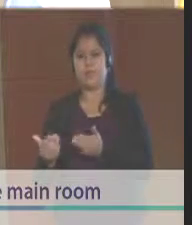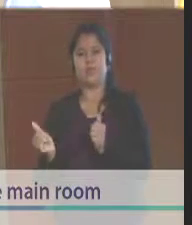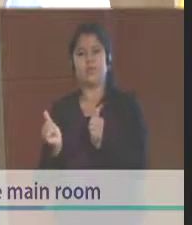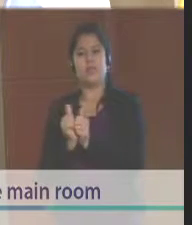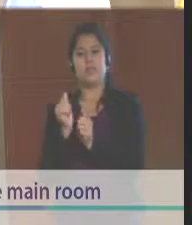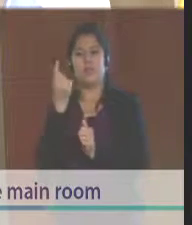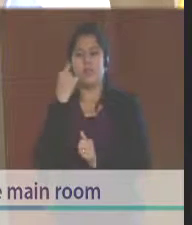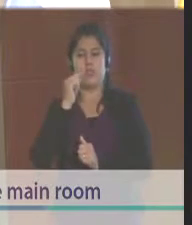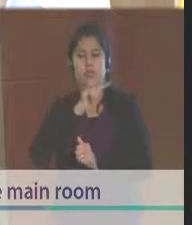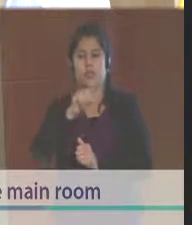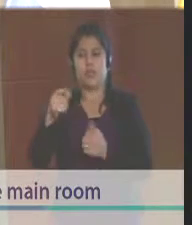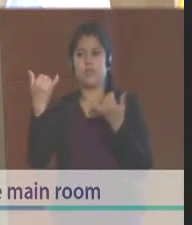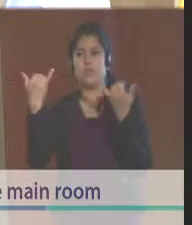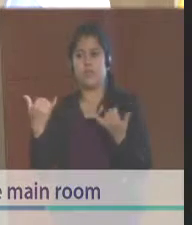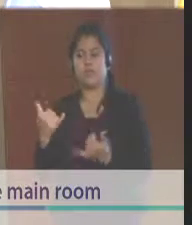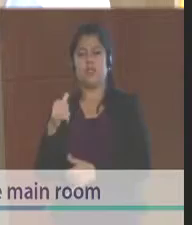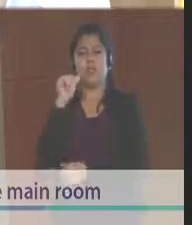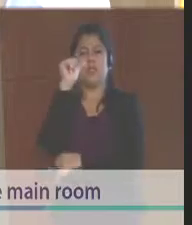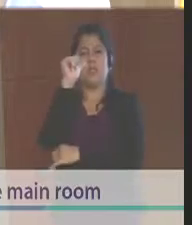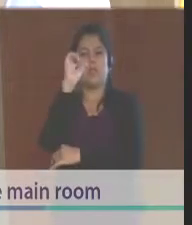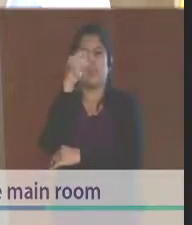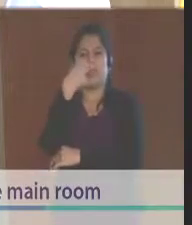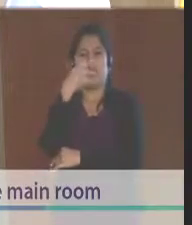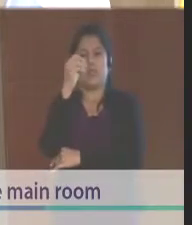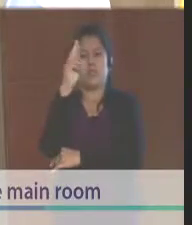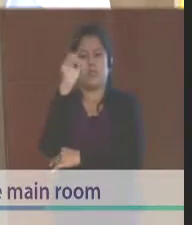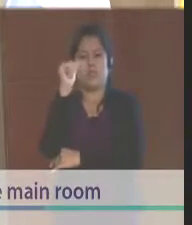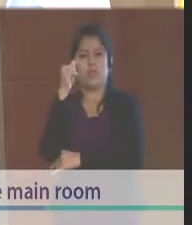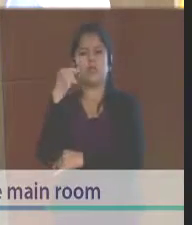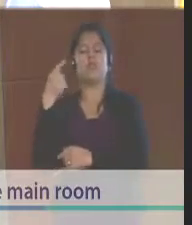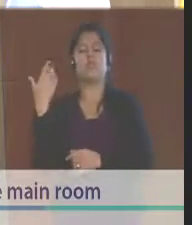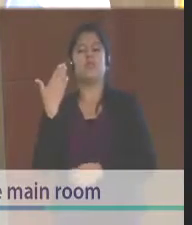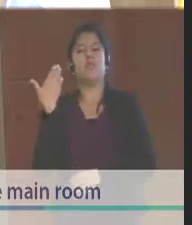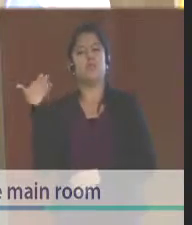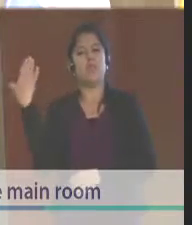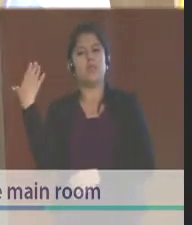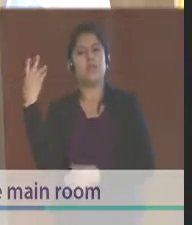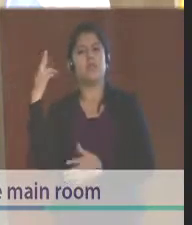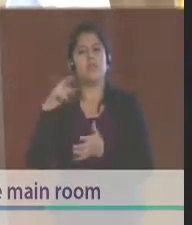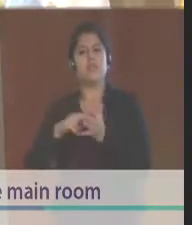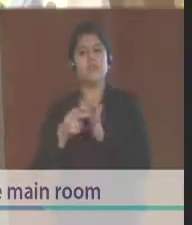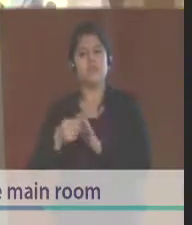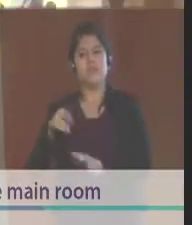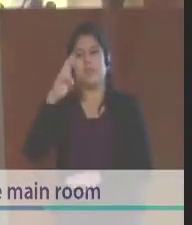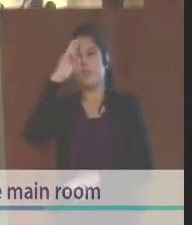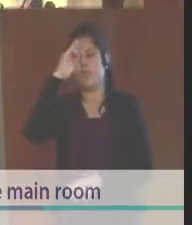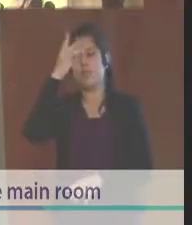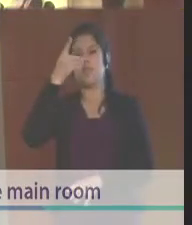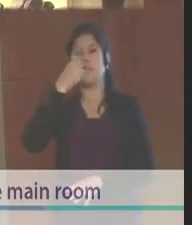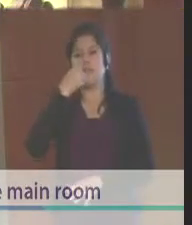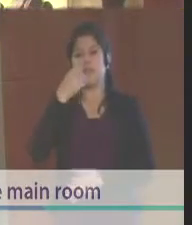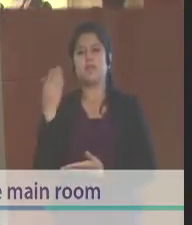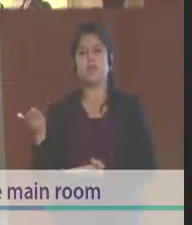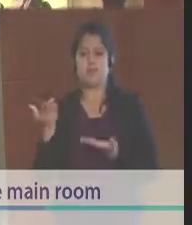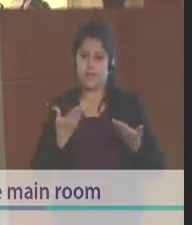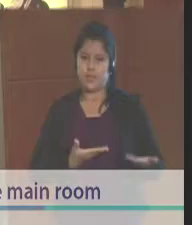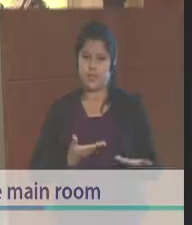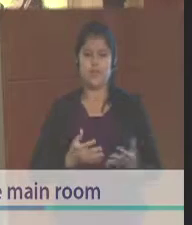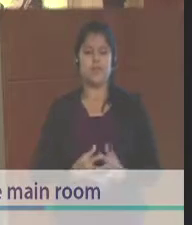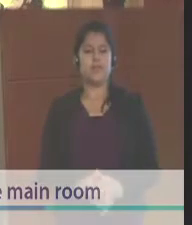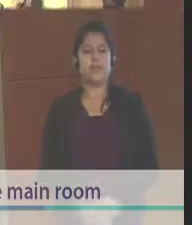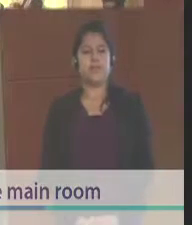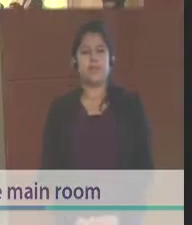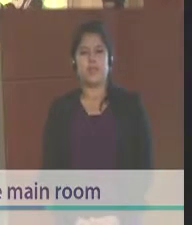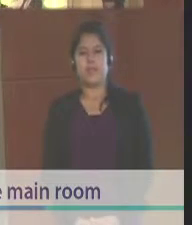usual. I leave with you Aura Saldaña, Mayor of Aura del Mar from